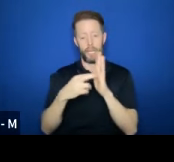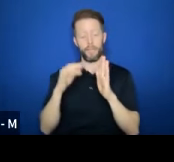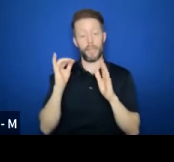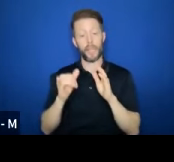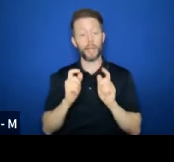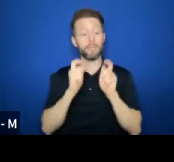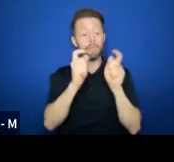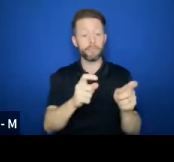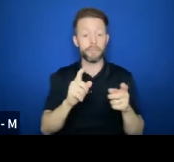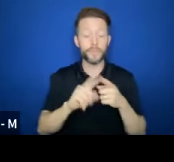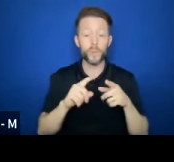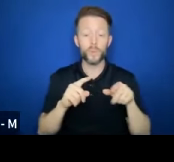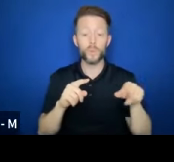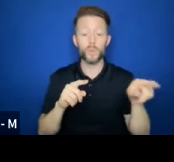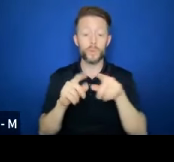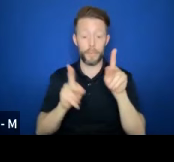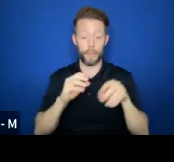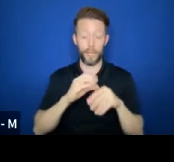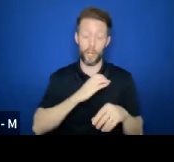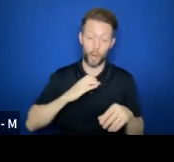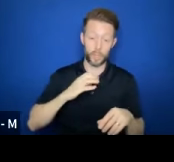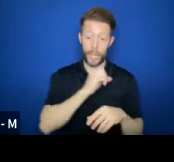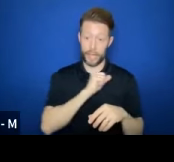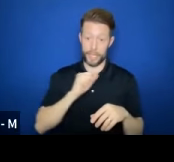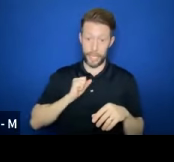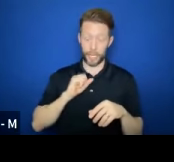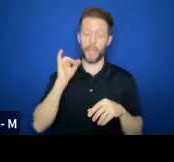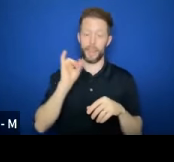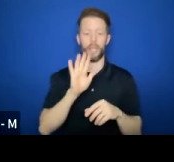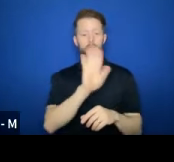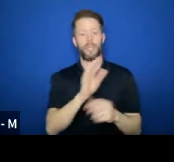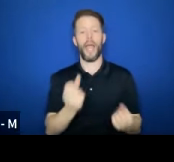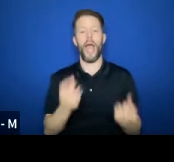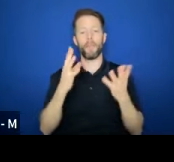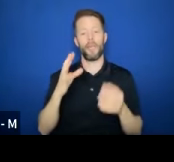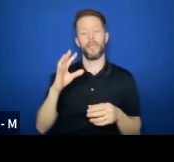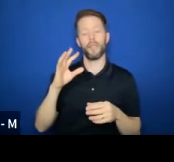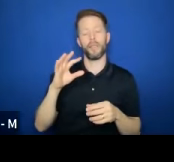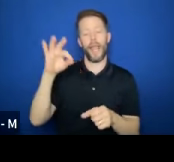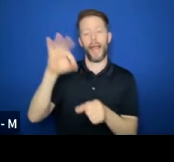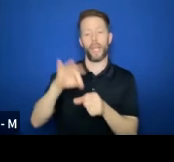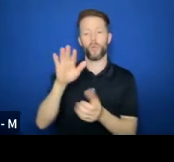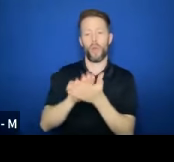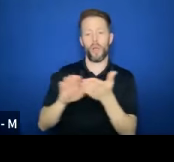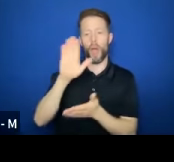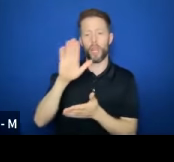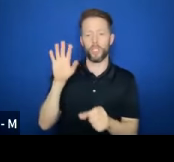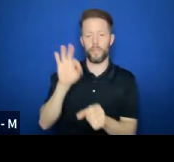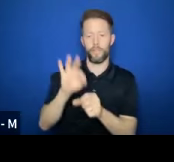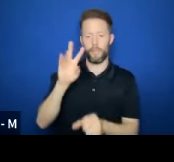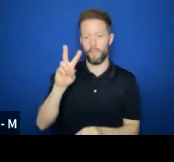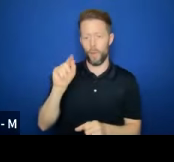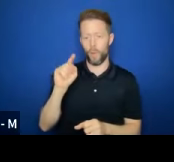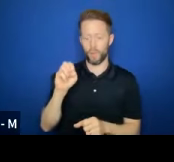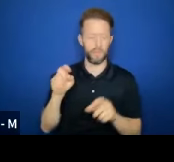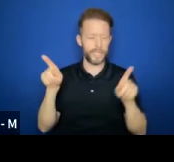folks in Congress and the Senate to be your Electoral College vote. And so we see the exact same inadequacies and the